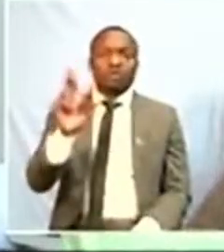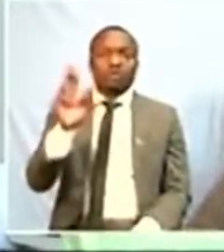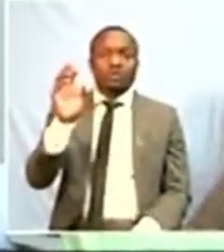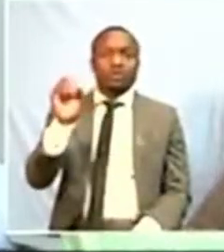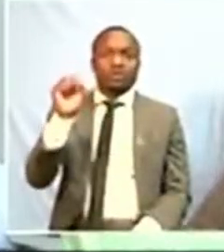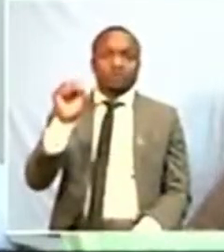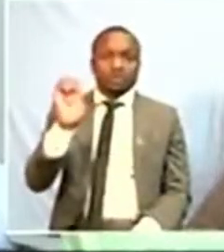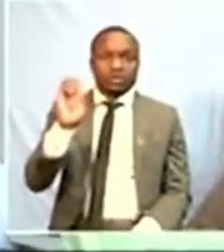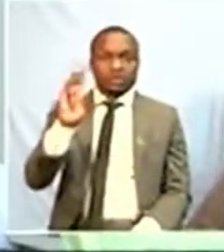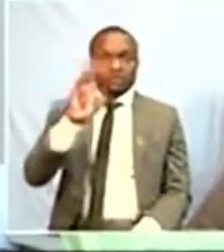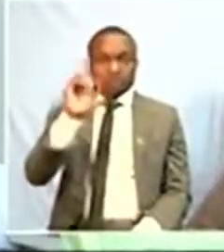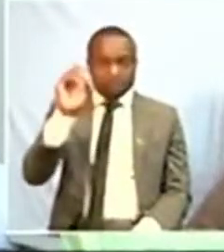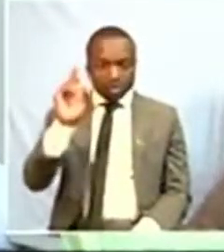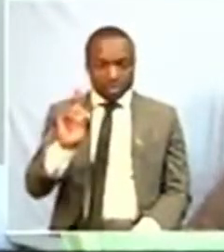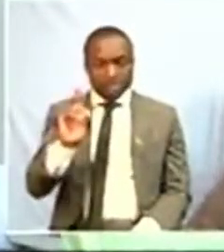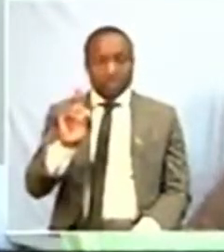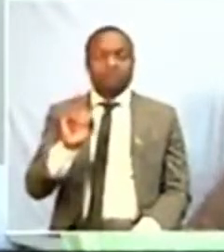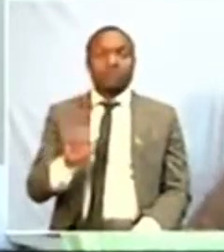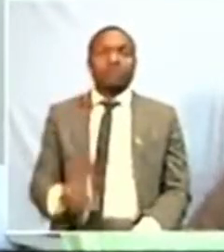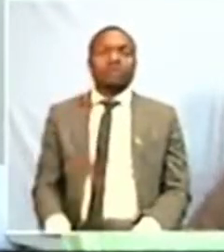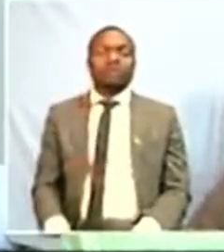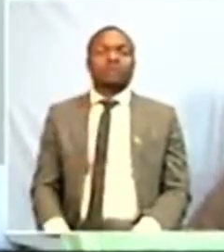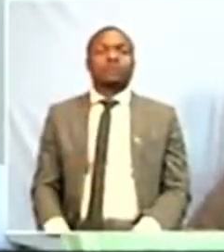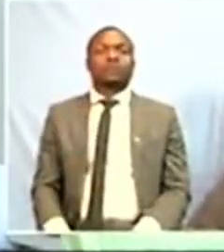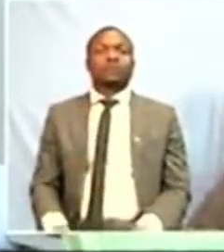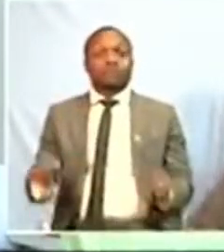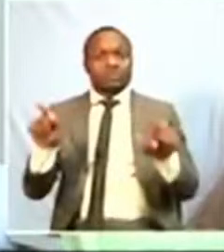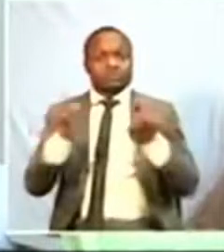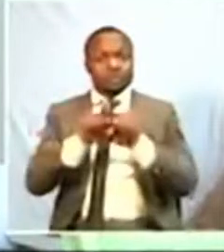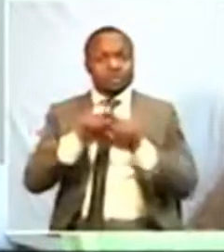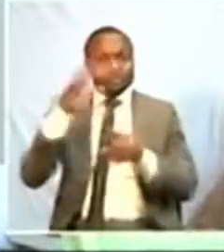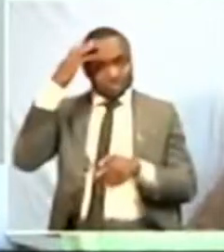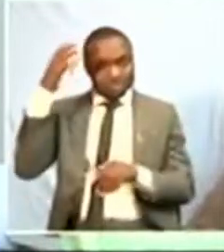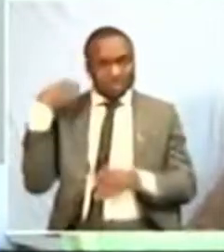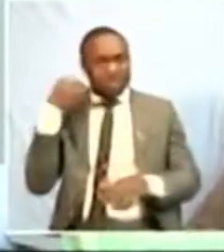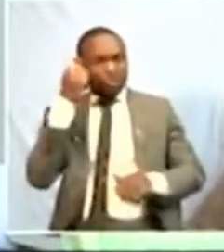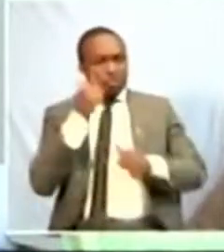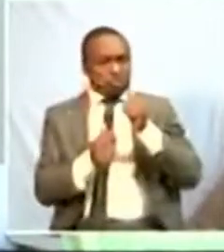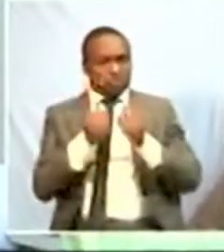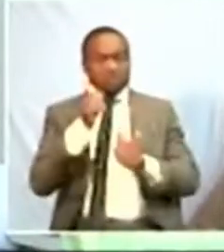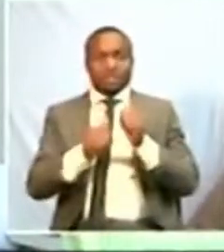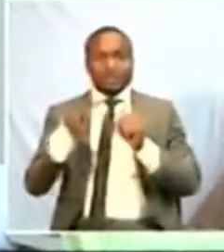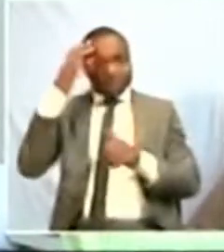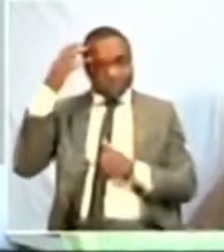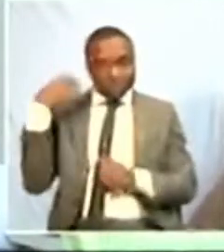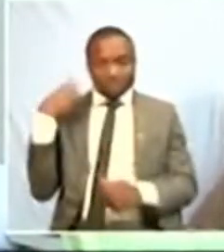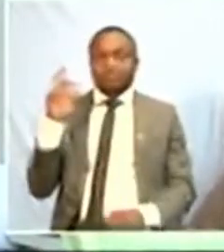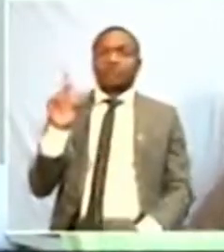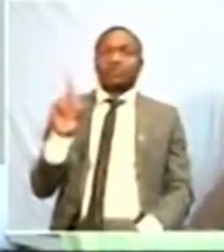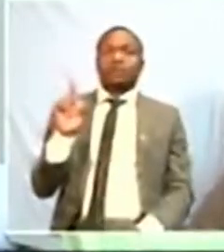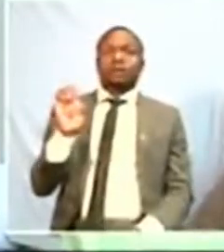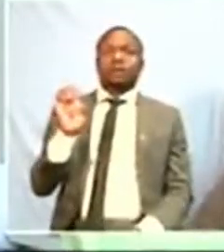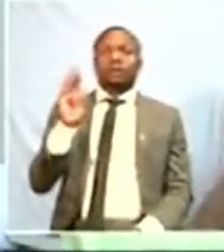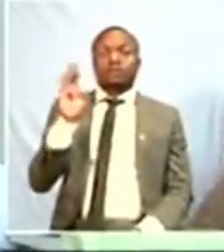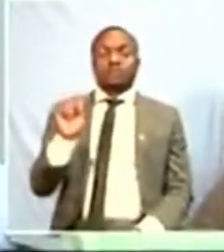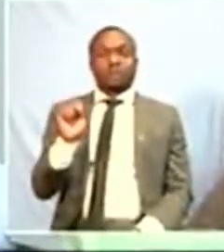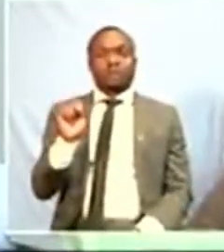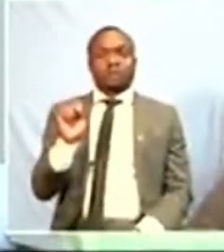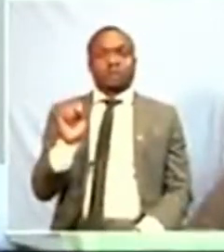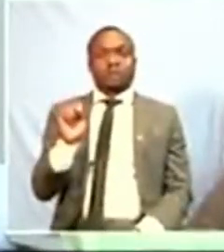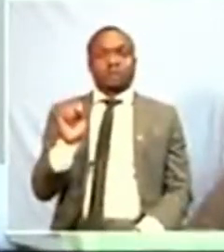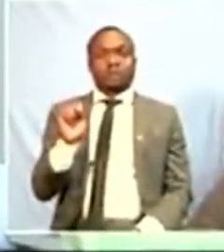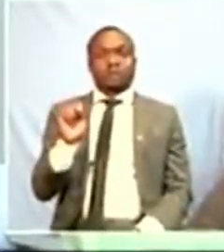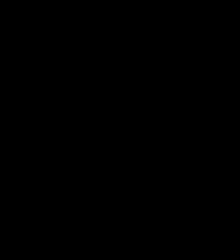you call them, who recommended? Exactly, Chair. It's actually the same office. Deb's Which office. same office? Deb's office. Do we have